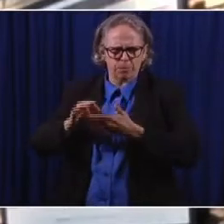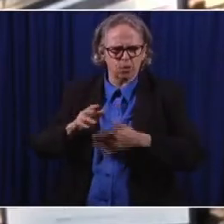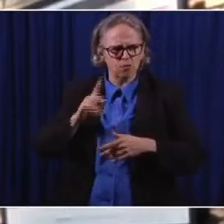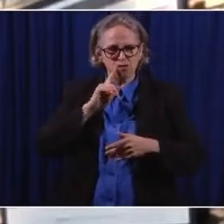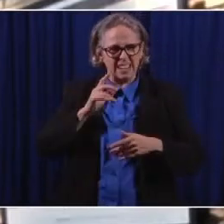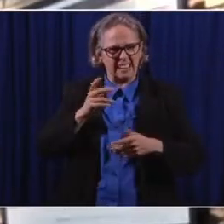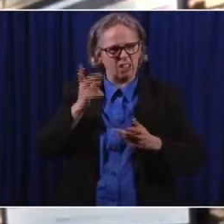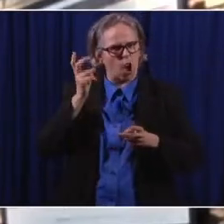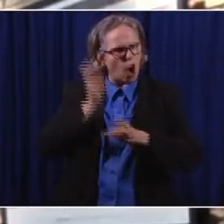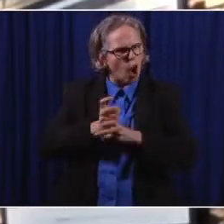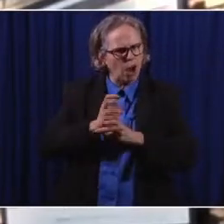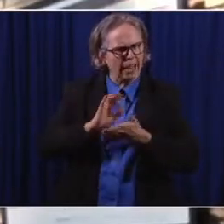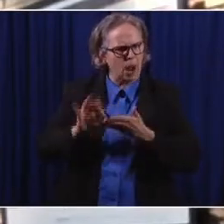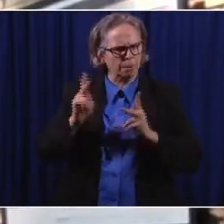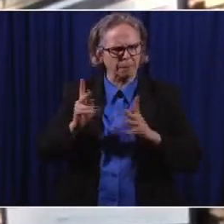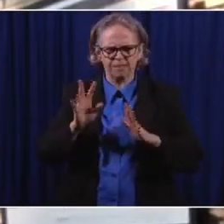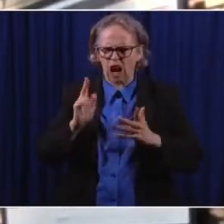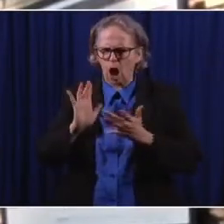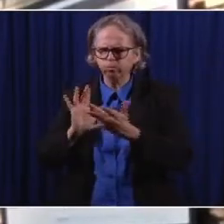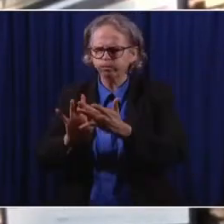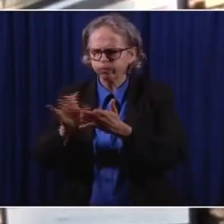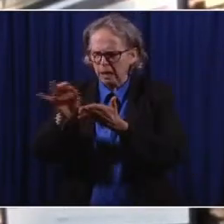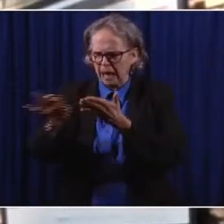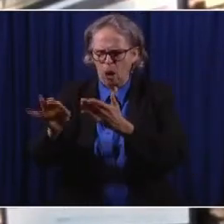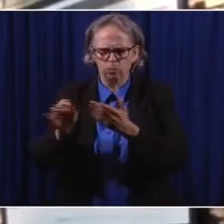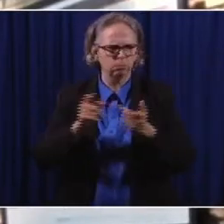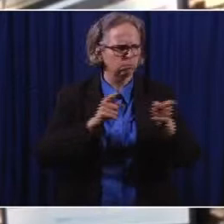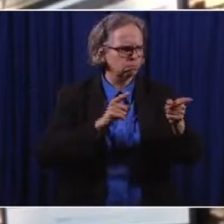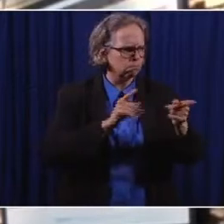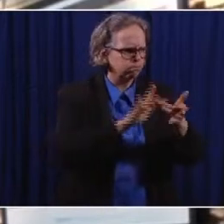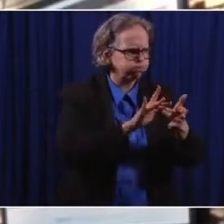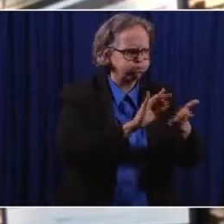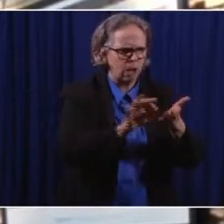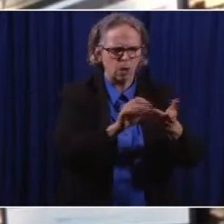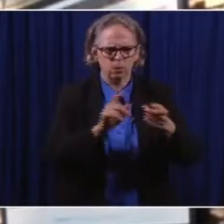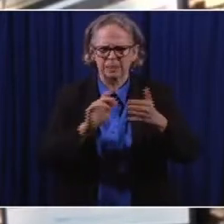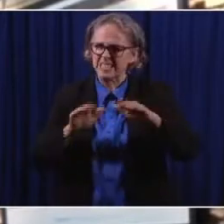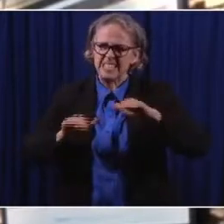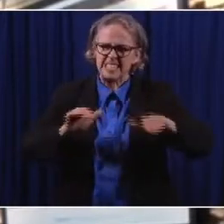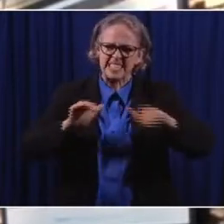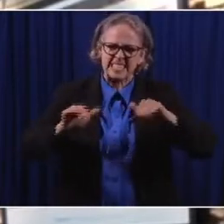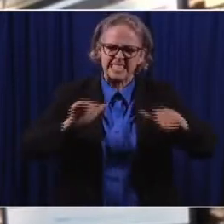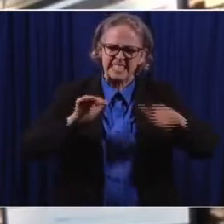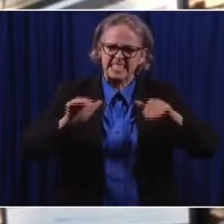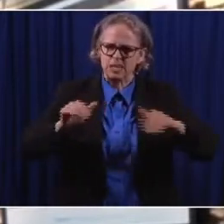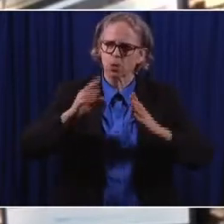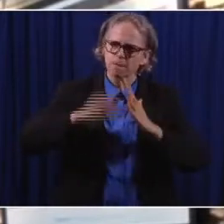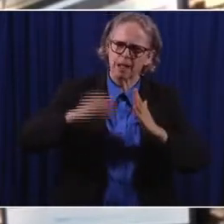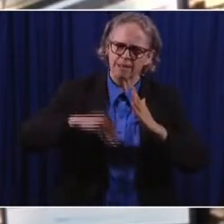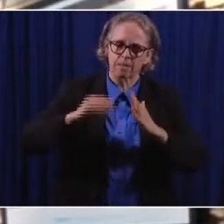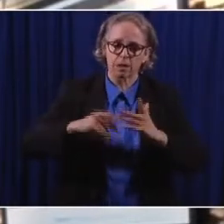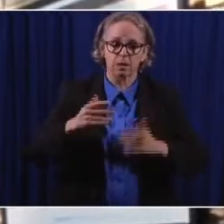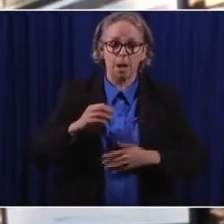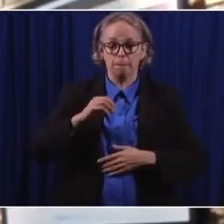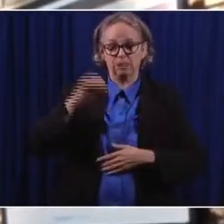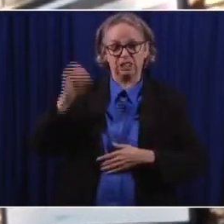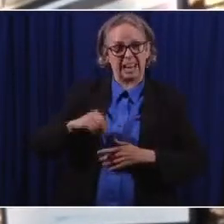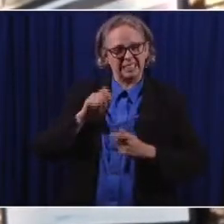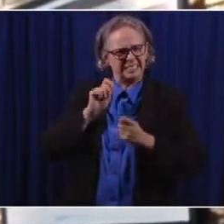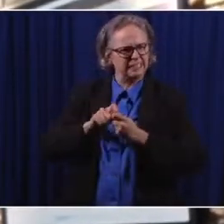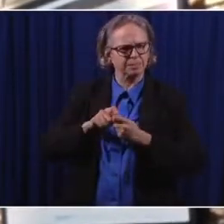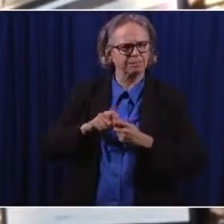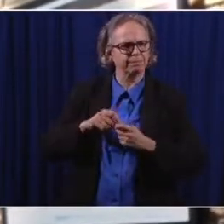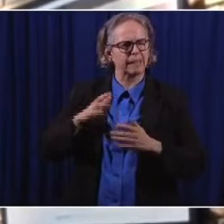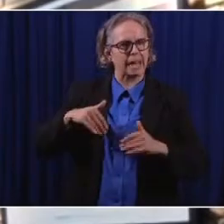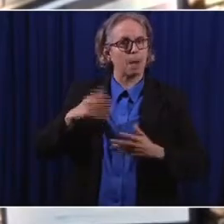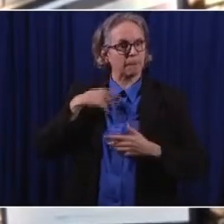you're referencing aware of the census. And in terms of what that percentage looks like, we'll have to get back to you on